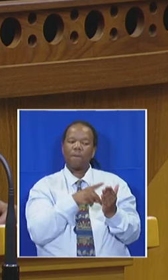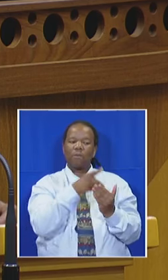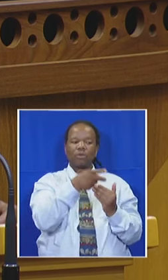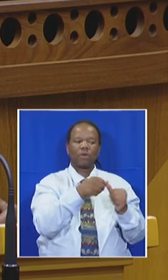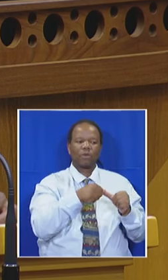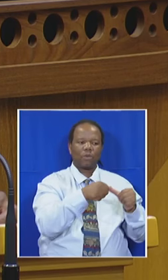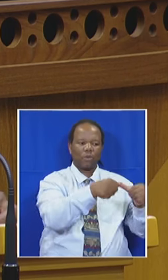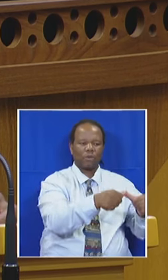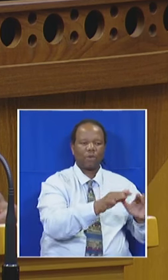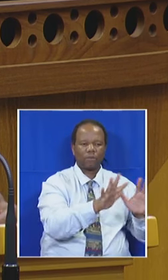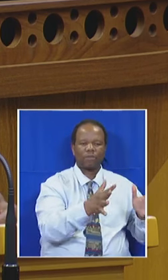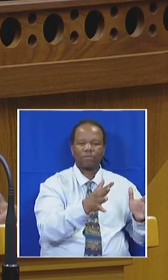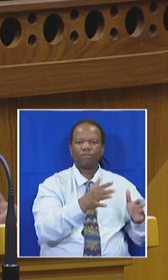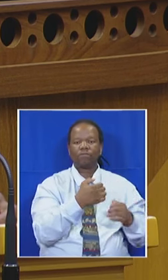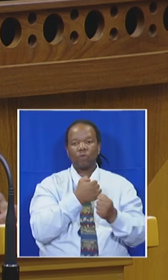Compatriots,